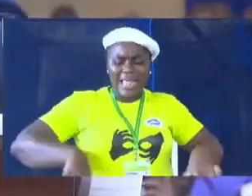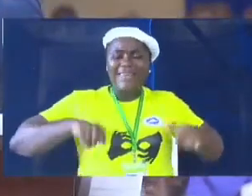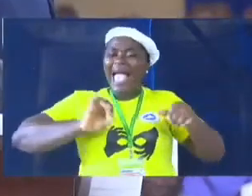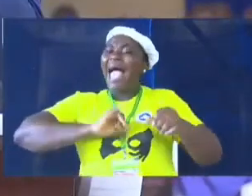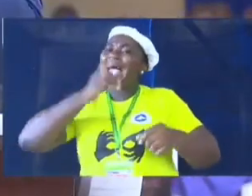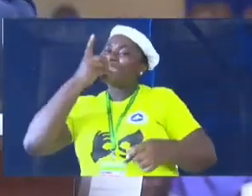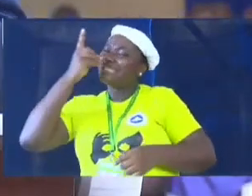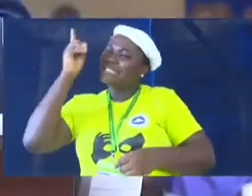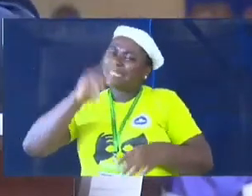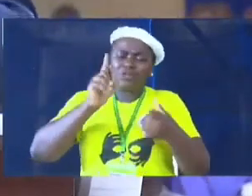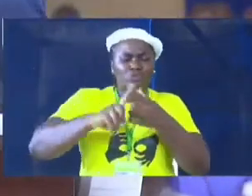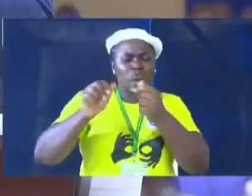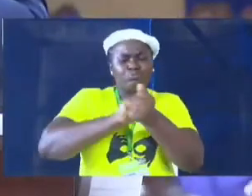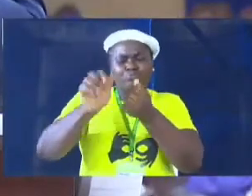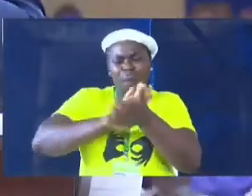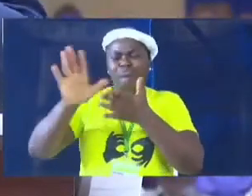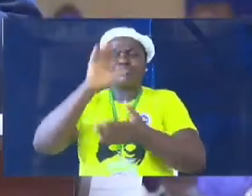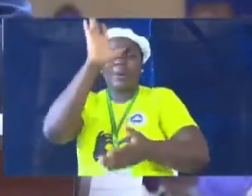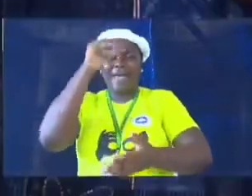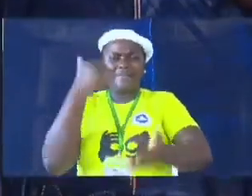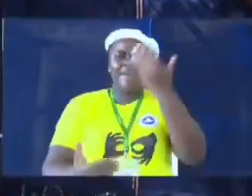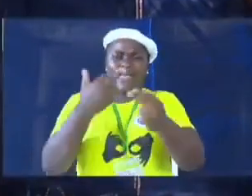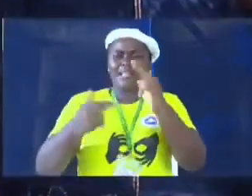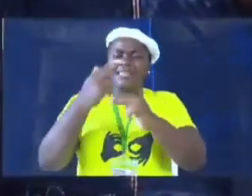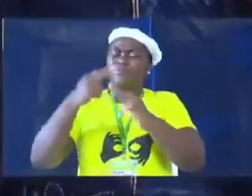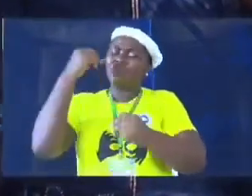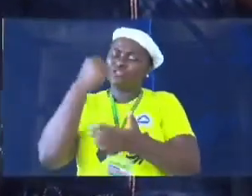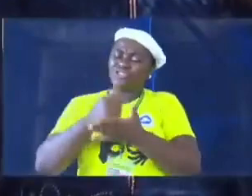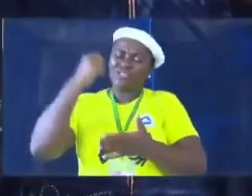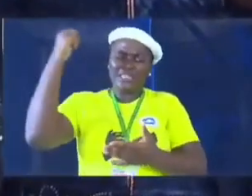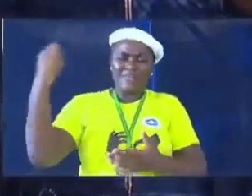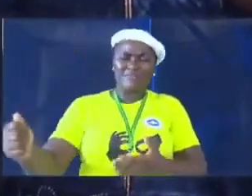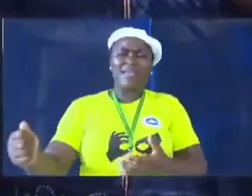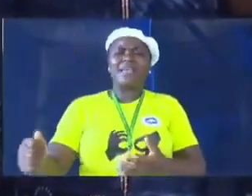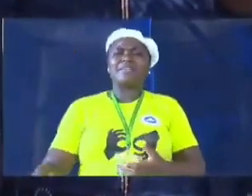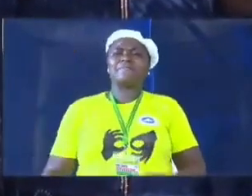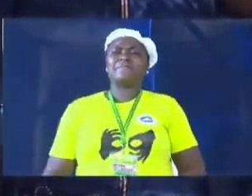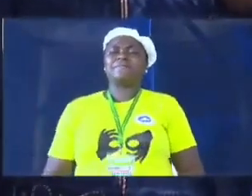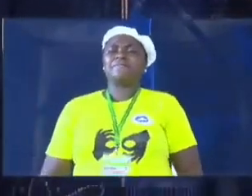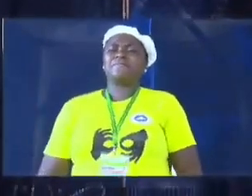decree to catch fire now in the name of Jesus.